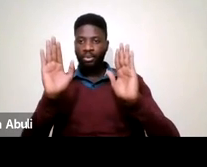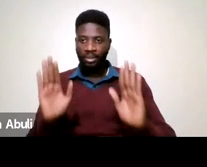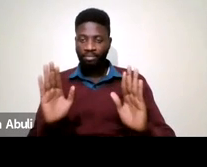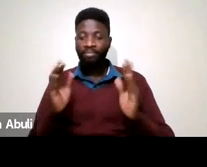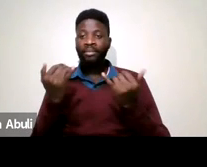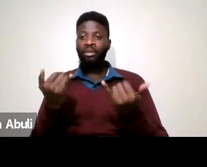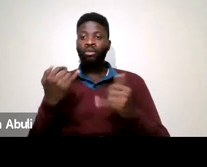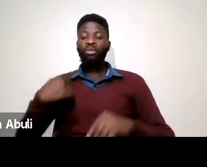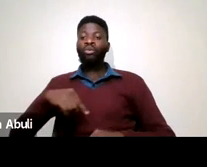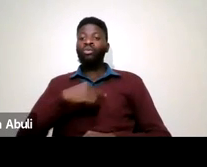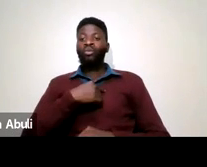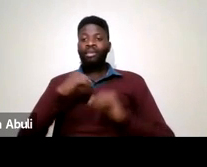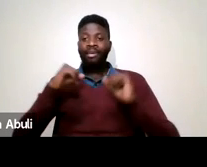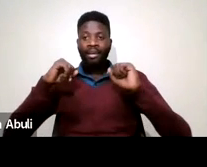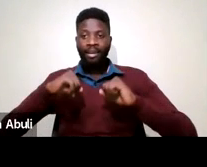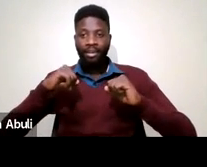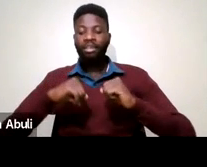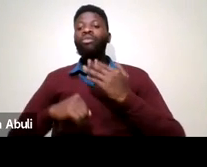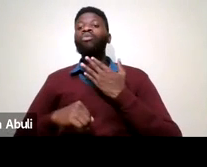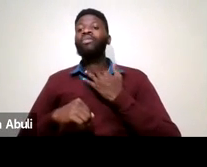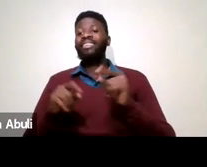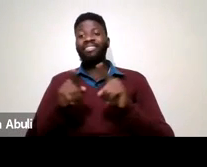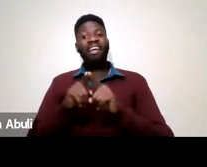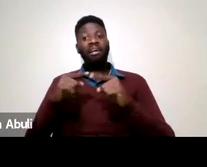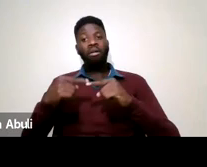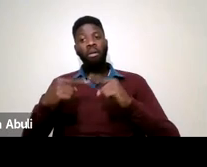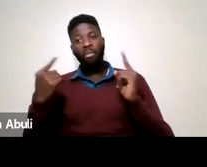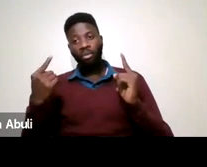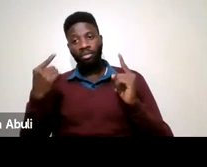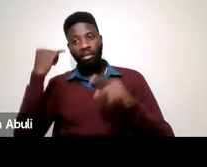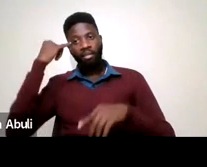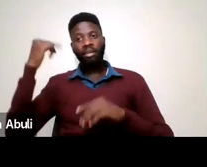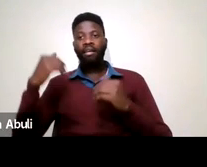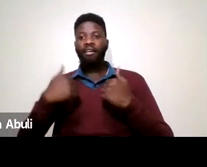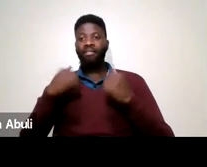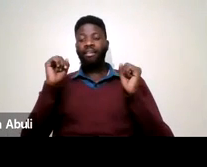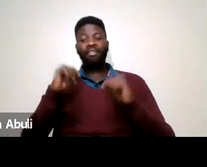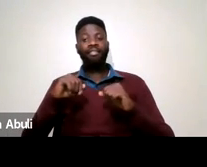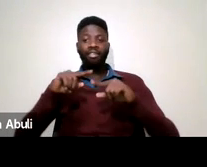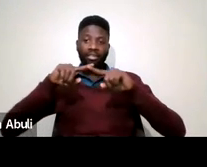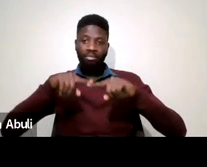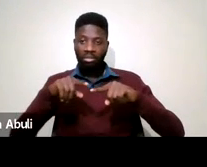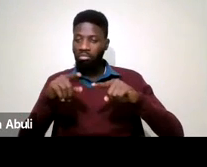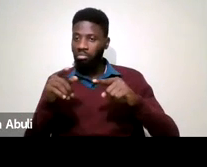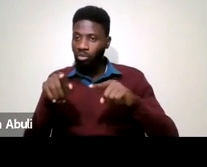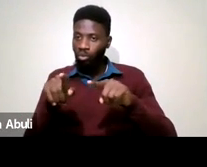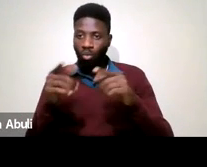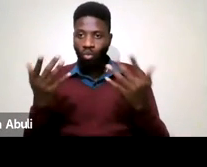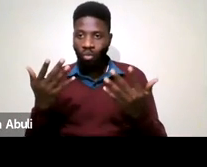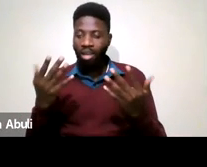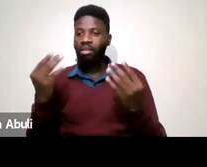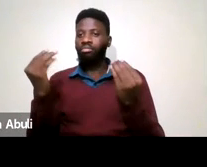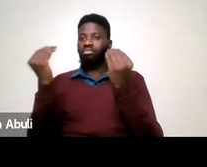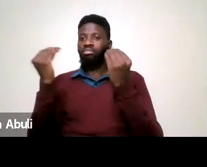to agree, and I know we can disagree, depending on who we are and how we are oriented in terms